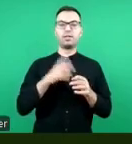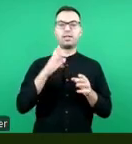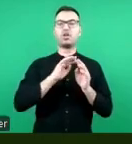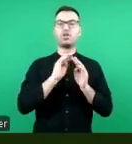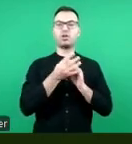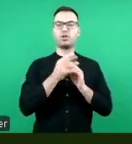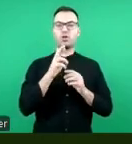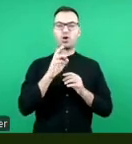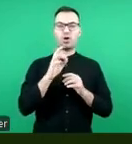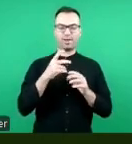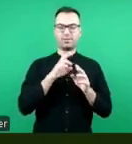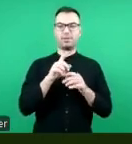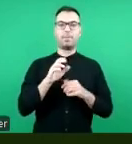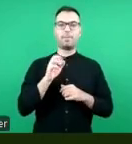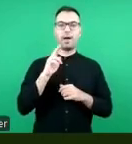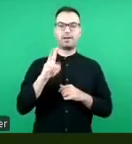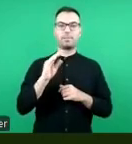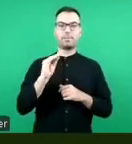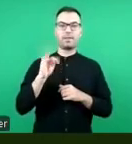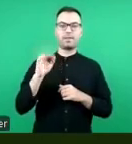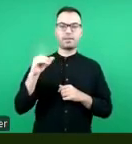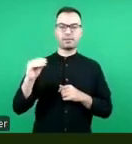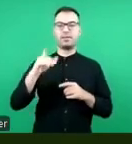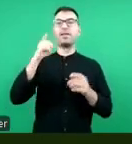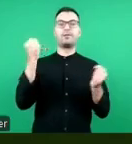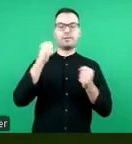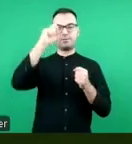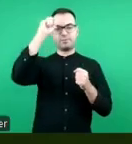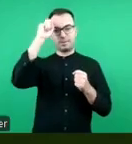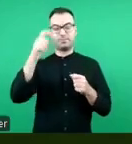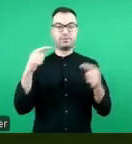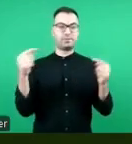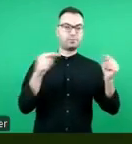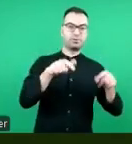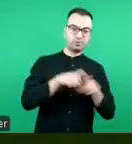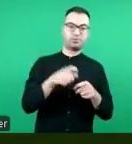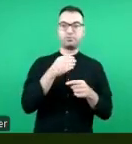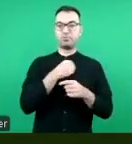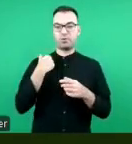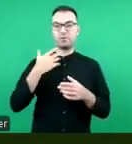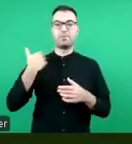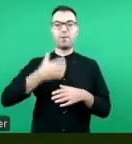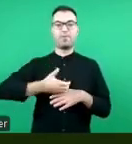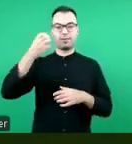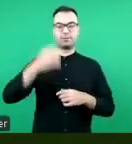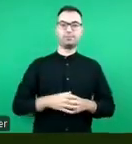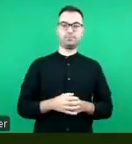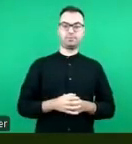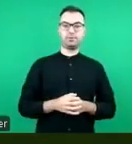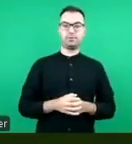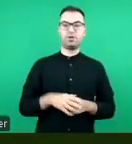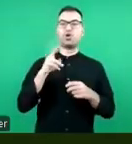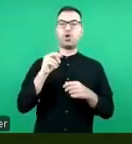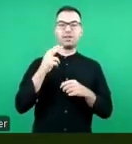extreme debates, not only in Germany, but also here, in Białowieża, where I